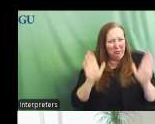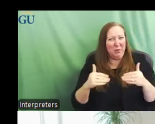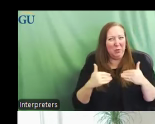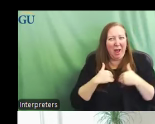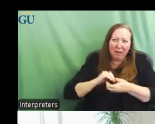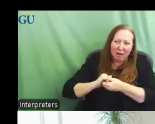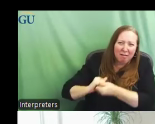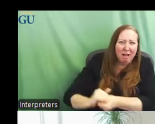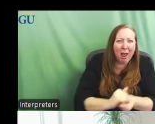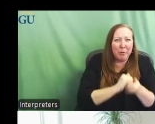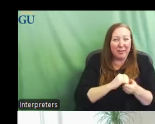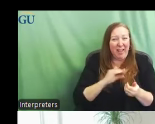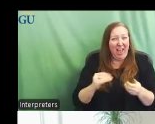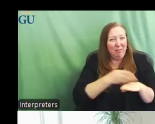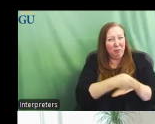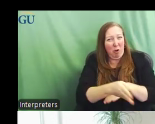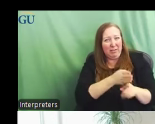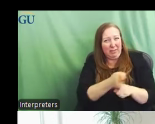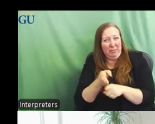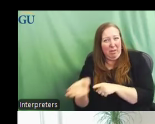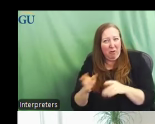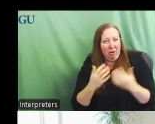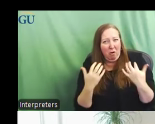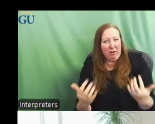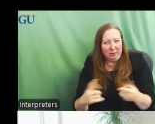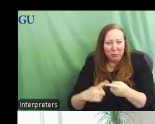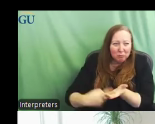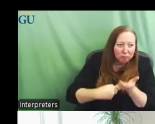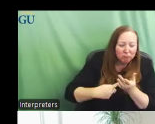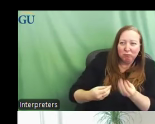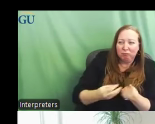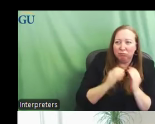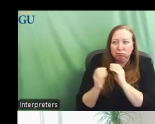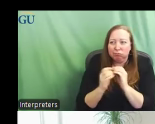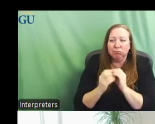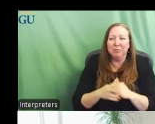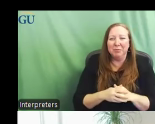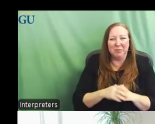to talk to and interact with. So we'll go ahead and get started.